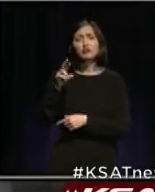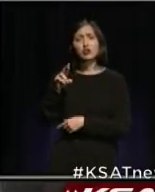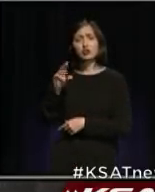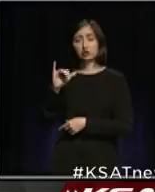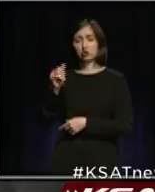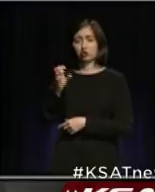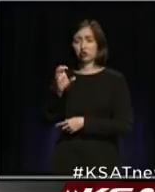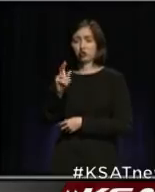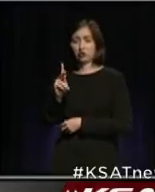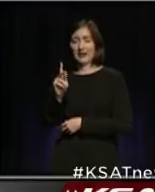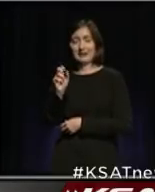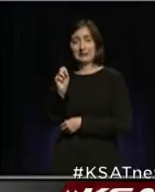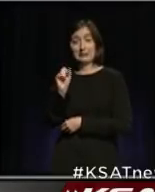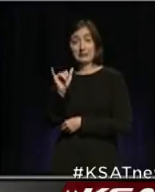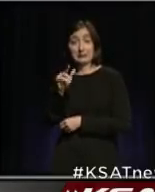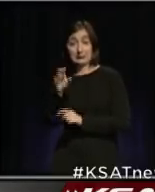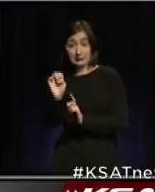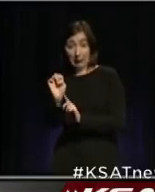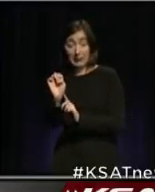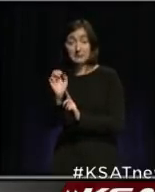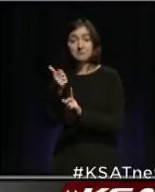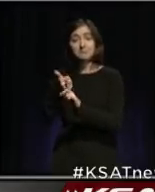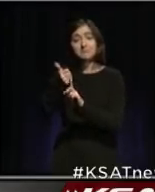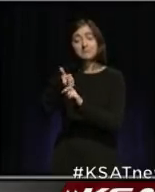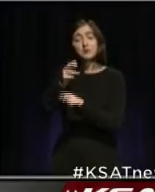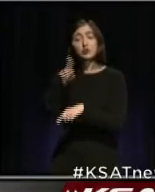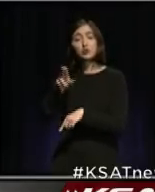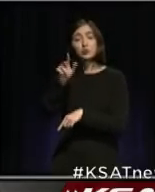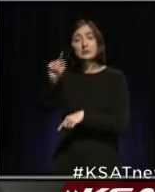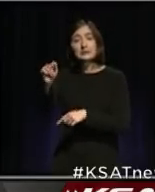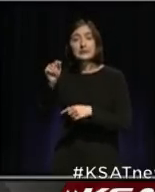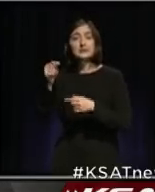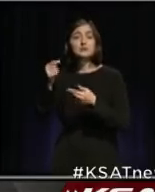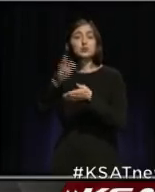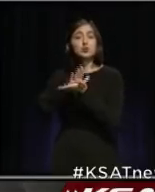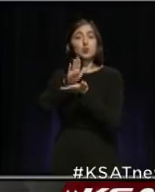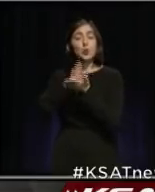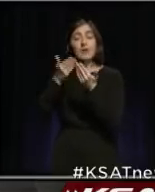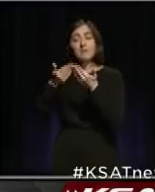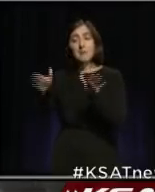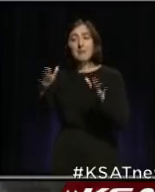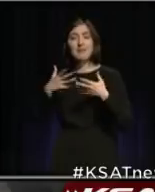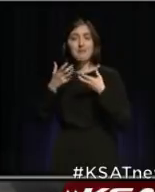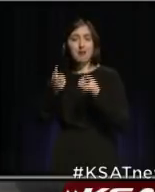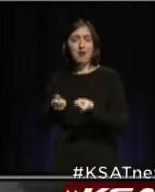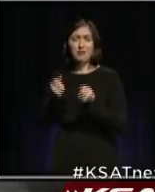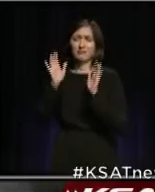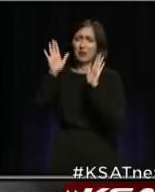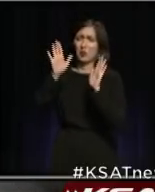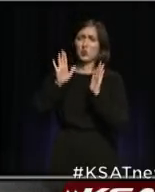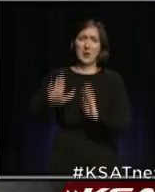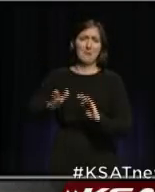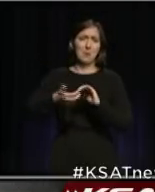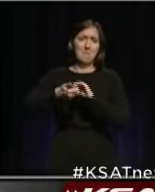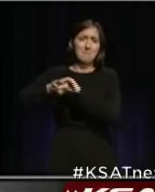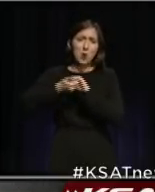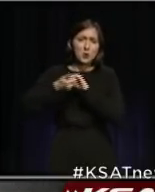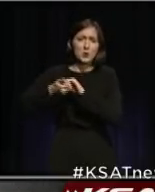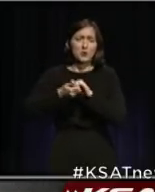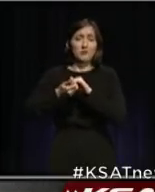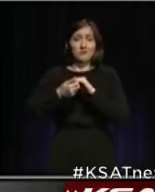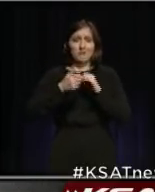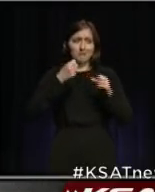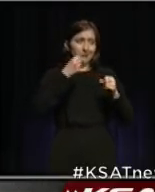his team at UT Health School of Public Health here in San Antonio have been incredible partners in our fight against COVID-19.